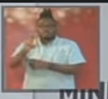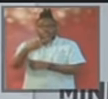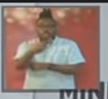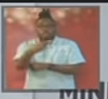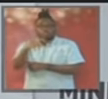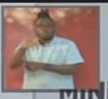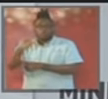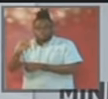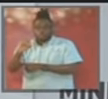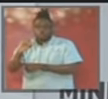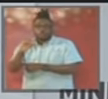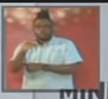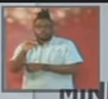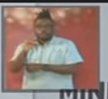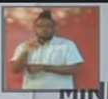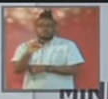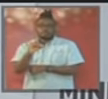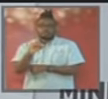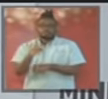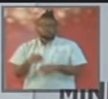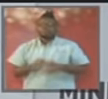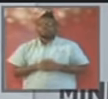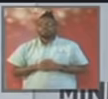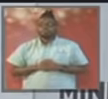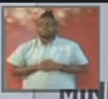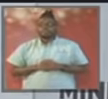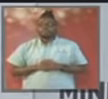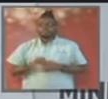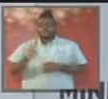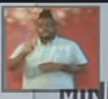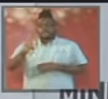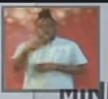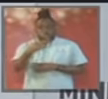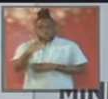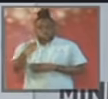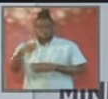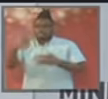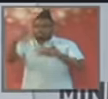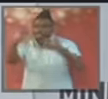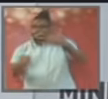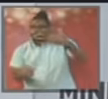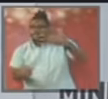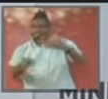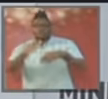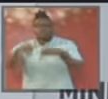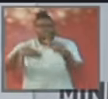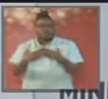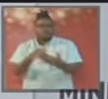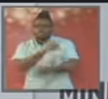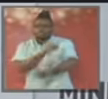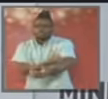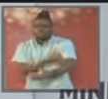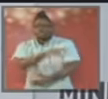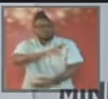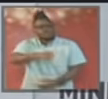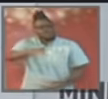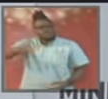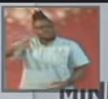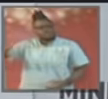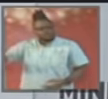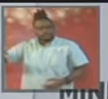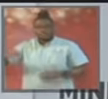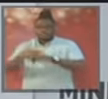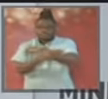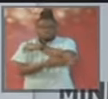regulatory authorities, the WHO listed regulatory authorities in countries. So these